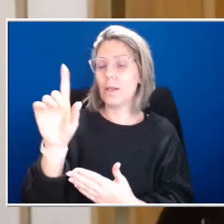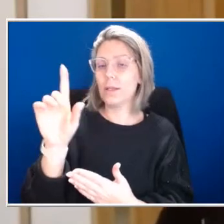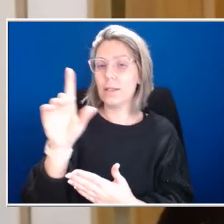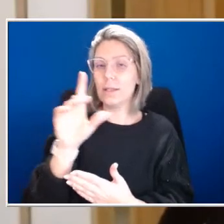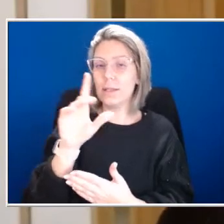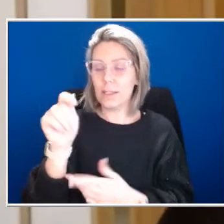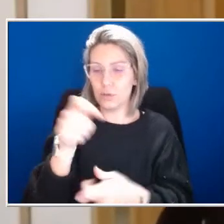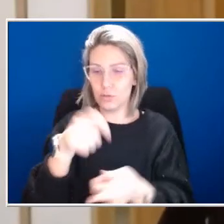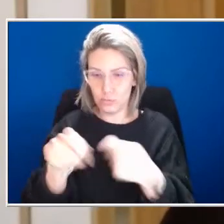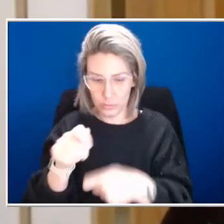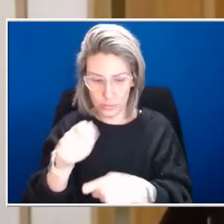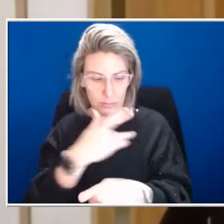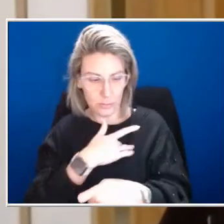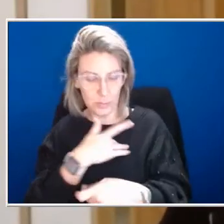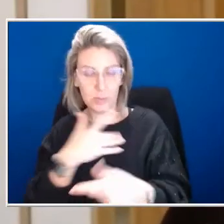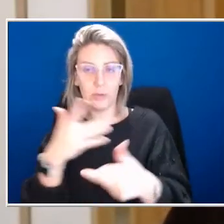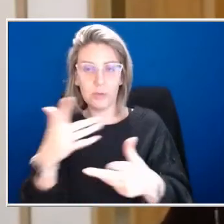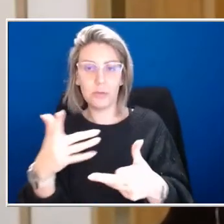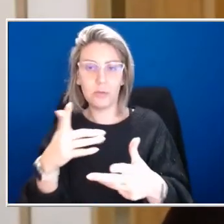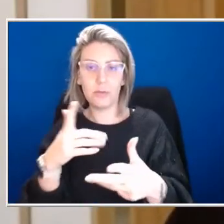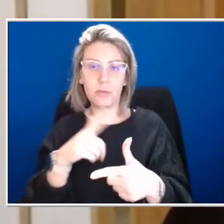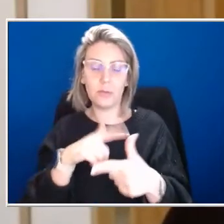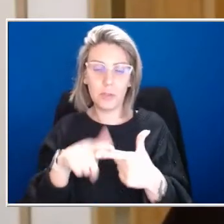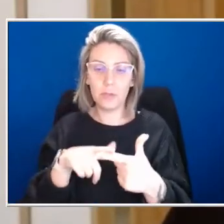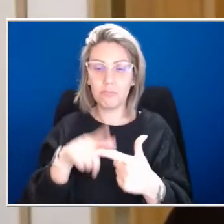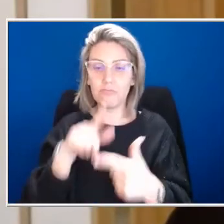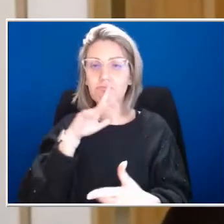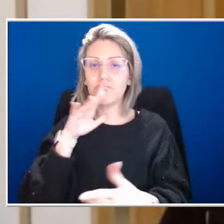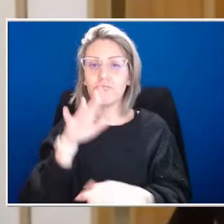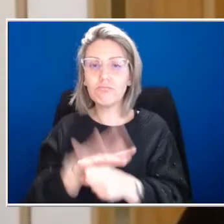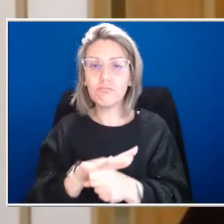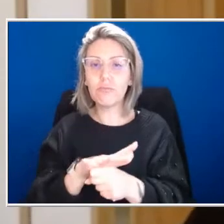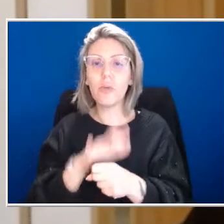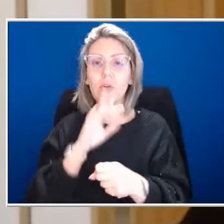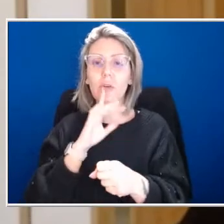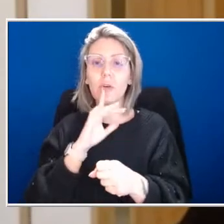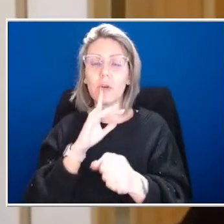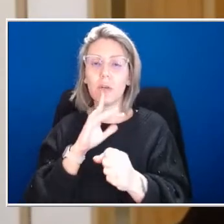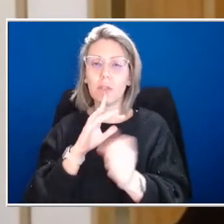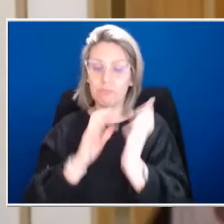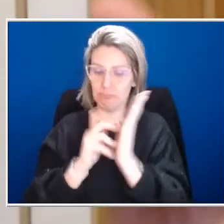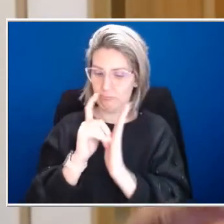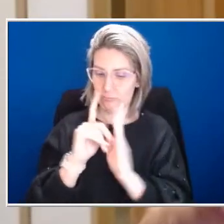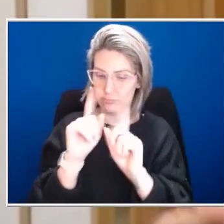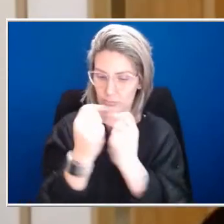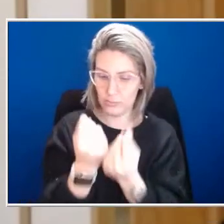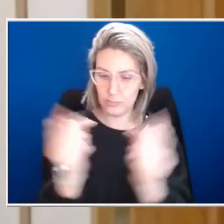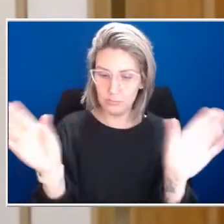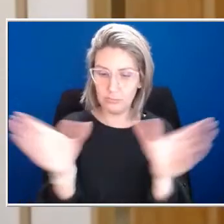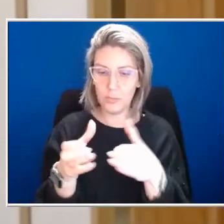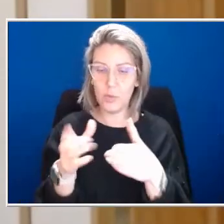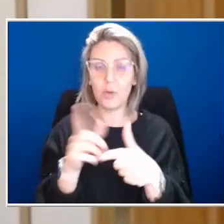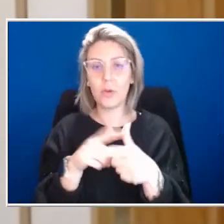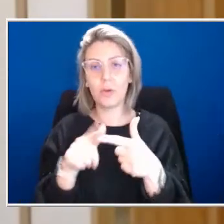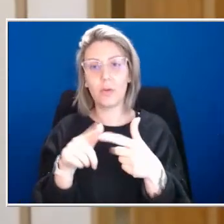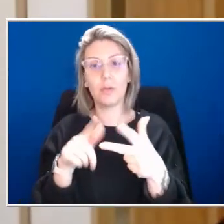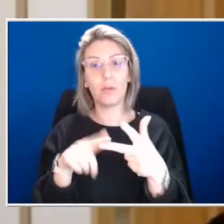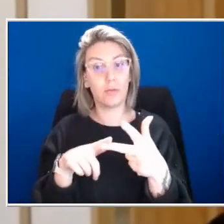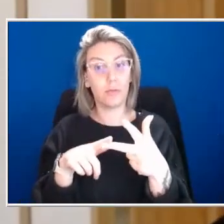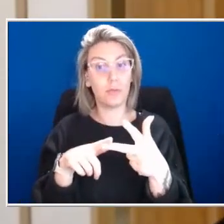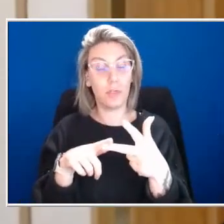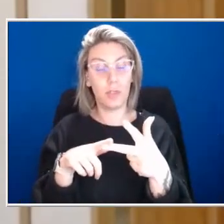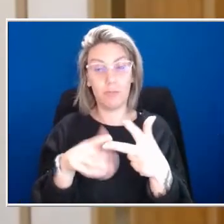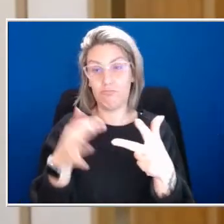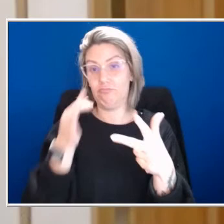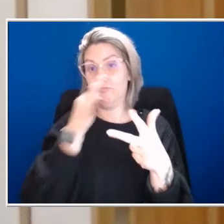need a dedicated amyloid oncology team, and then you need a highly experienced bone marrow transplant team. So